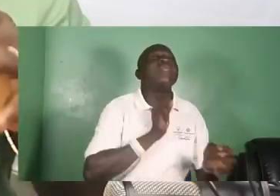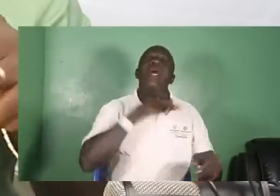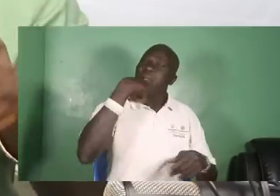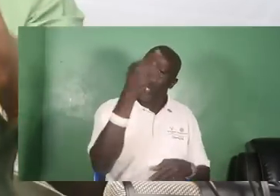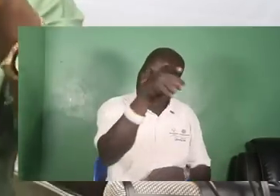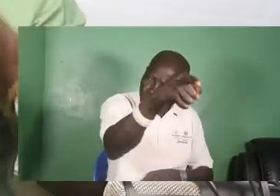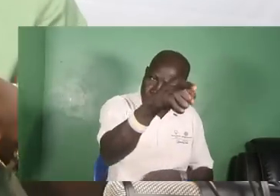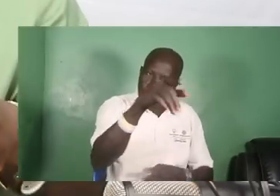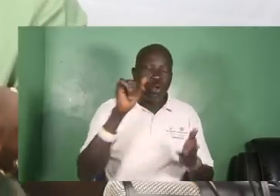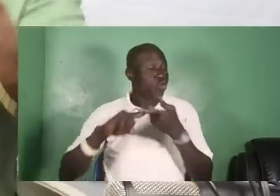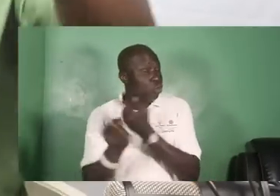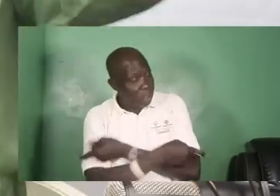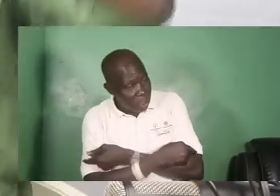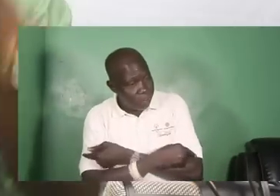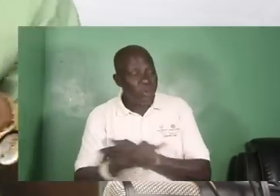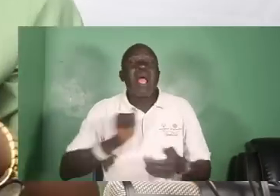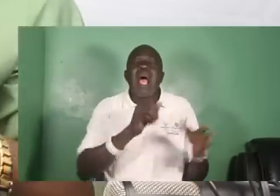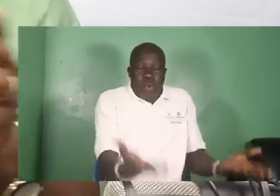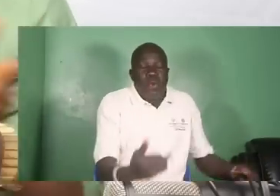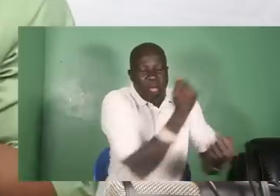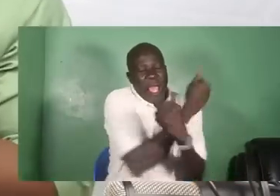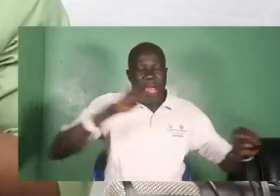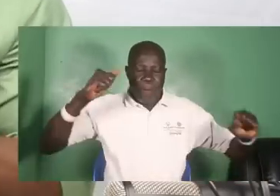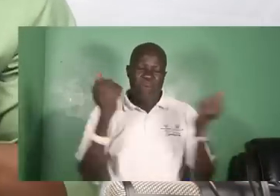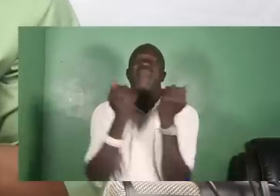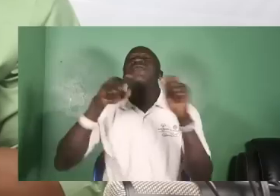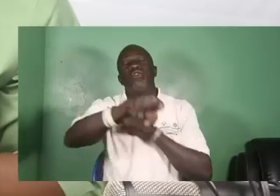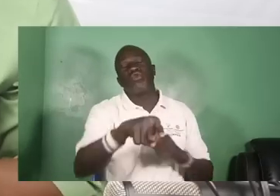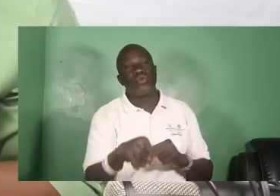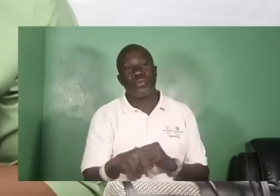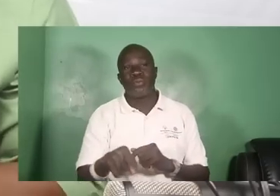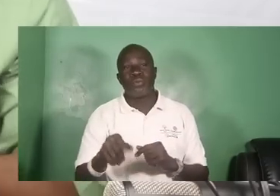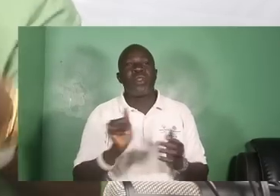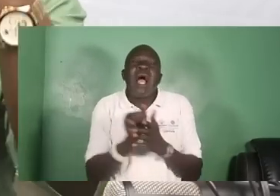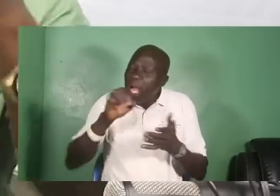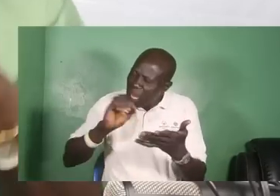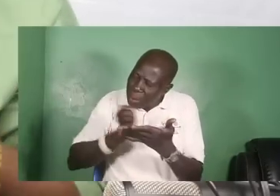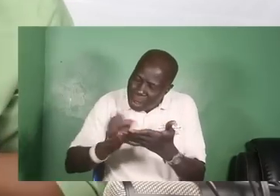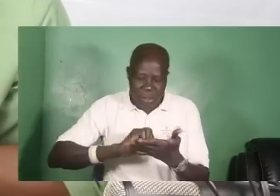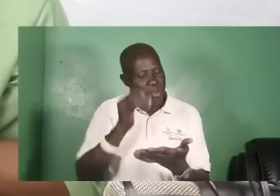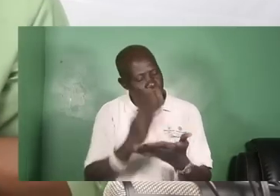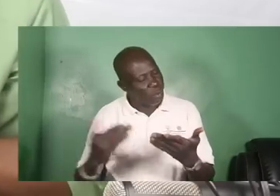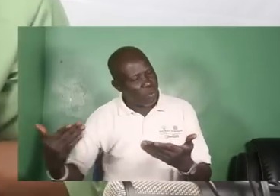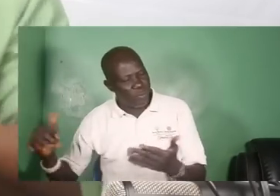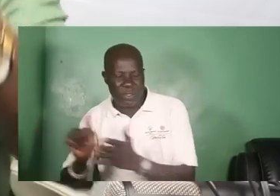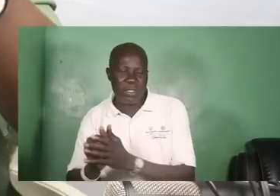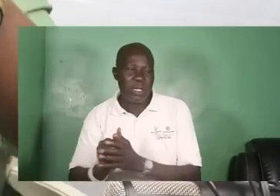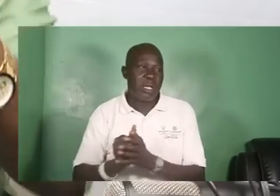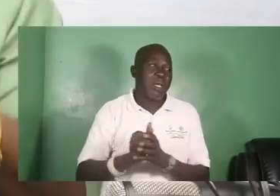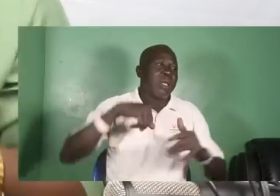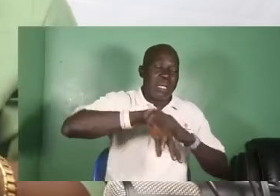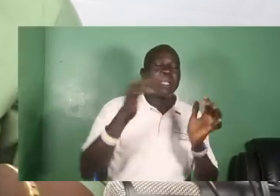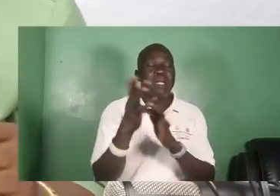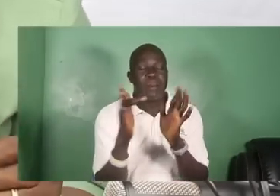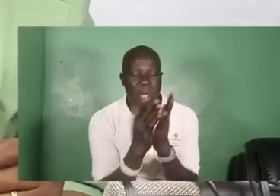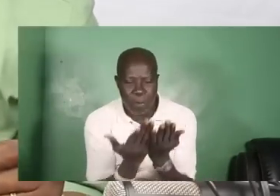fún ọ pé. Ask me to tell you. Lónìí today. Òun máa gbé ọ níjà. Fight for you. Wọ́n ka àkọsílẹ̀ méjì kan. You read some two Bible verses. Ó wà nínú